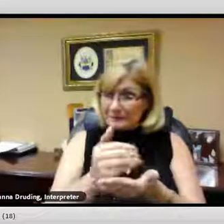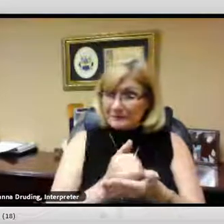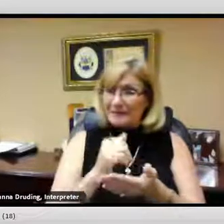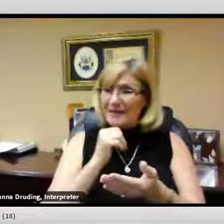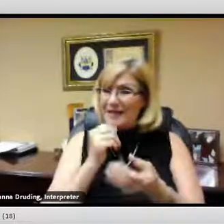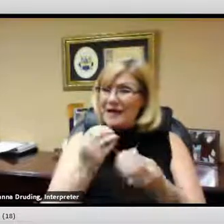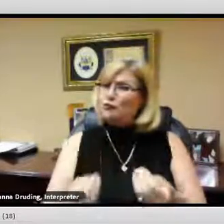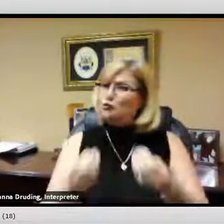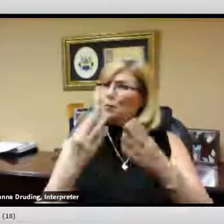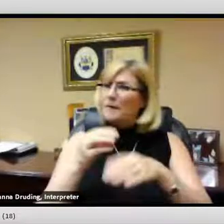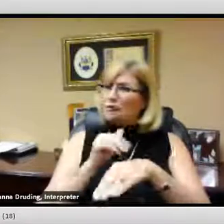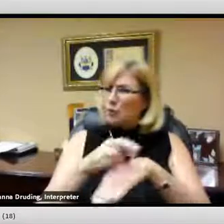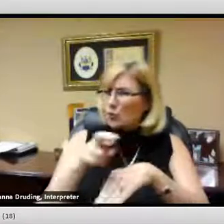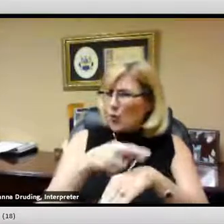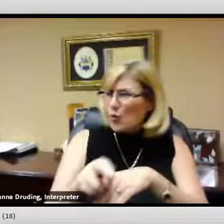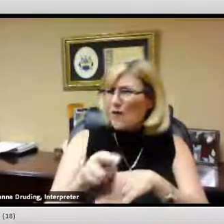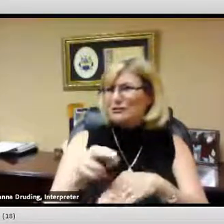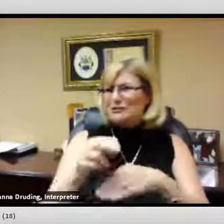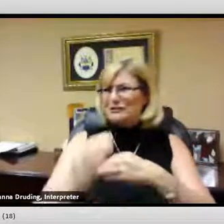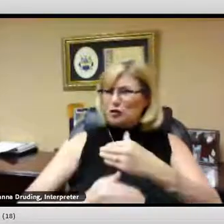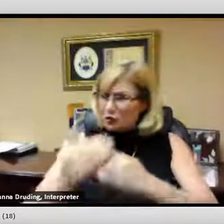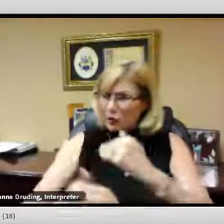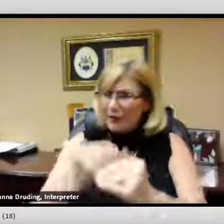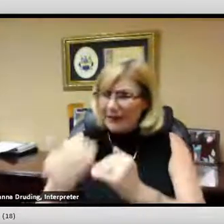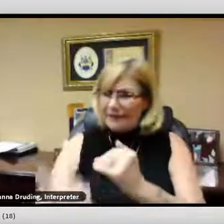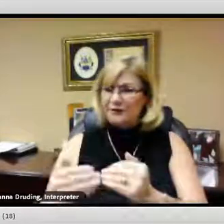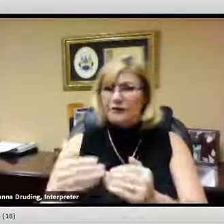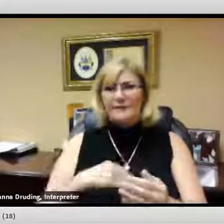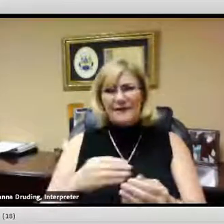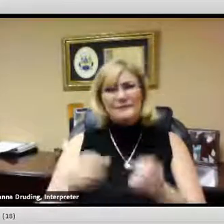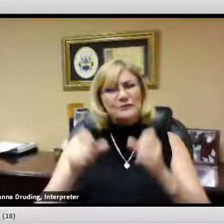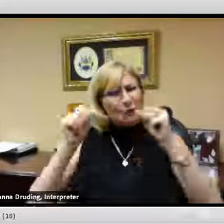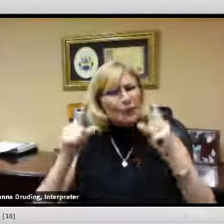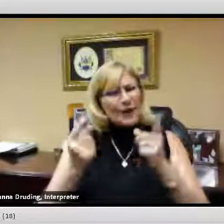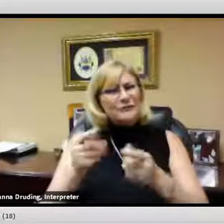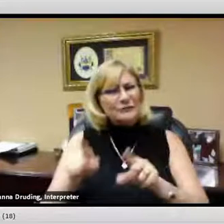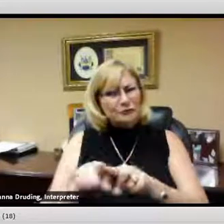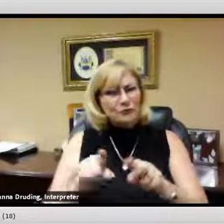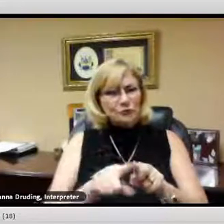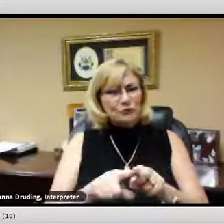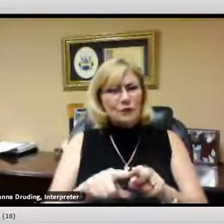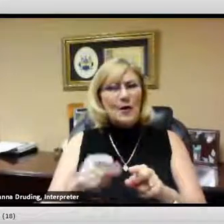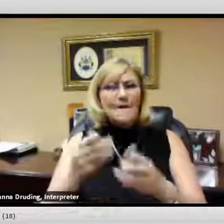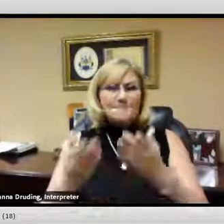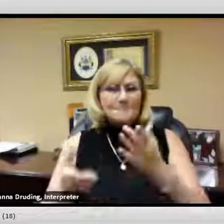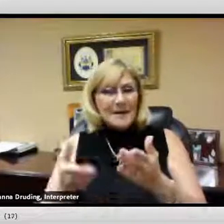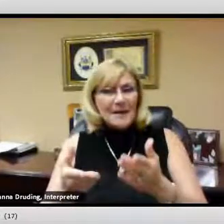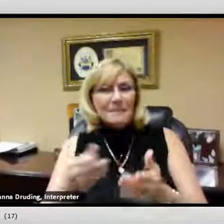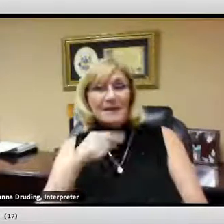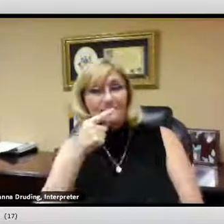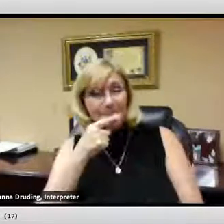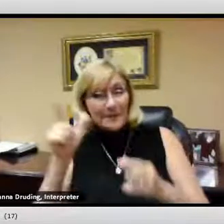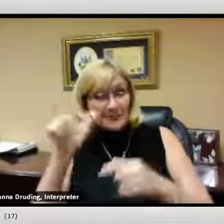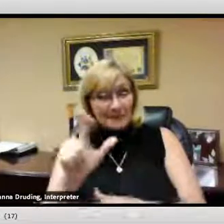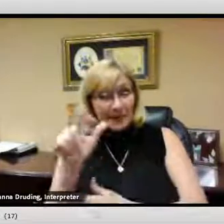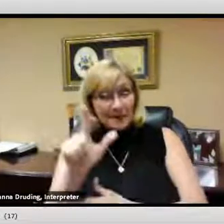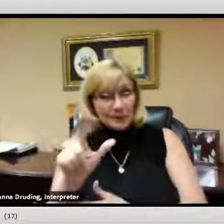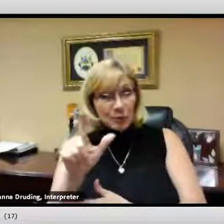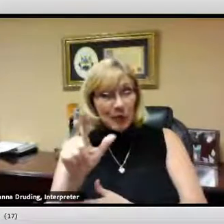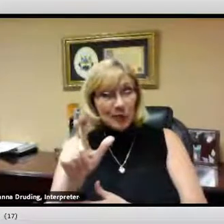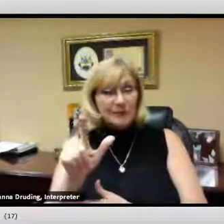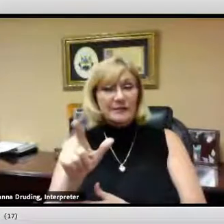reference and circulation. That's a little surprising too, and that might be something that's more reflective of public libraries, where if